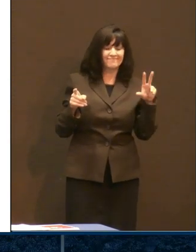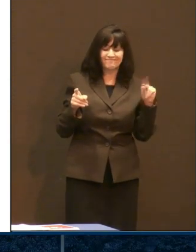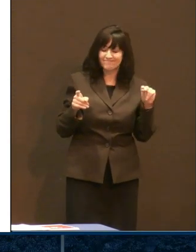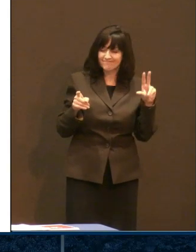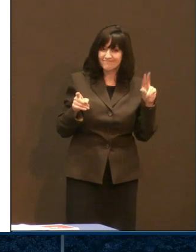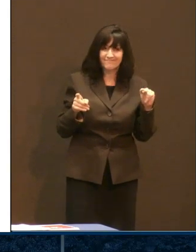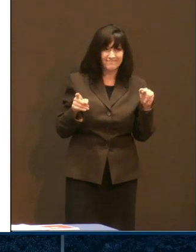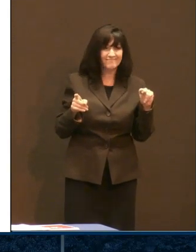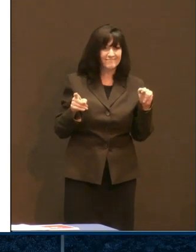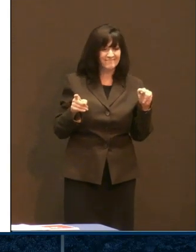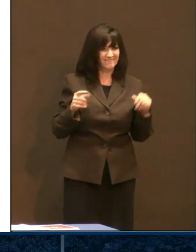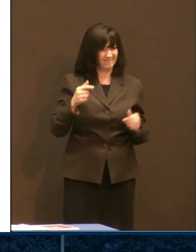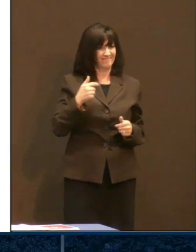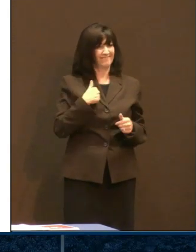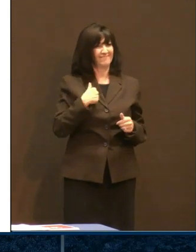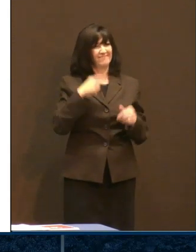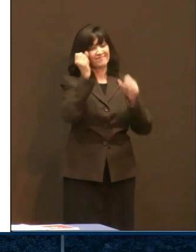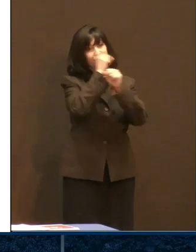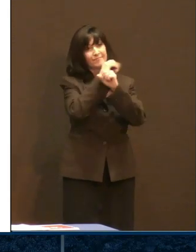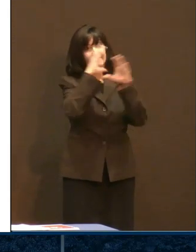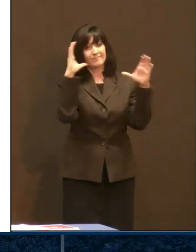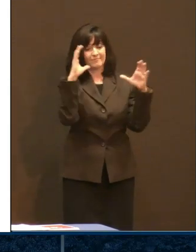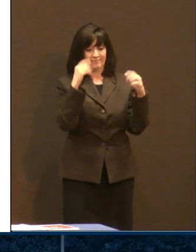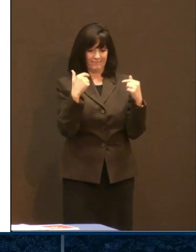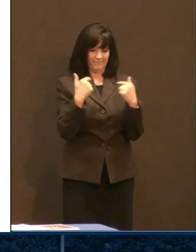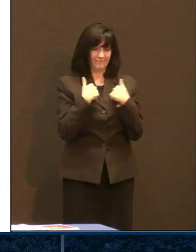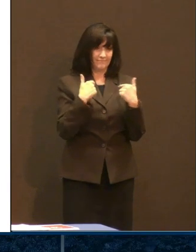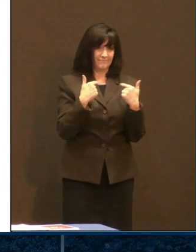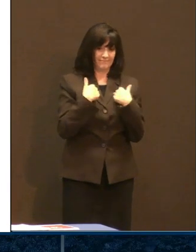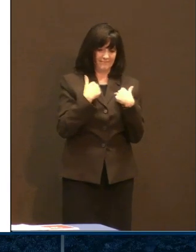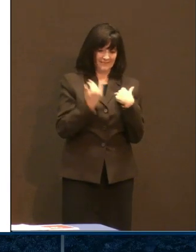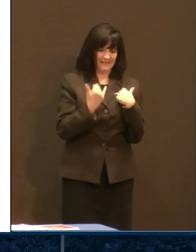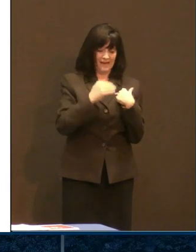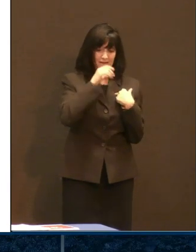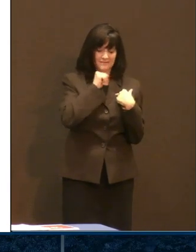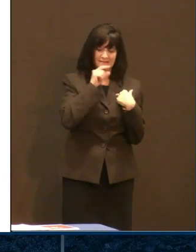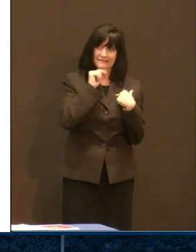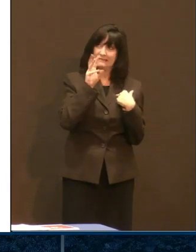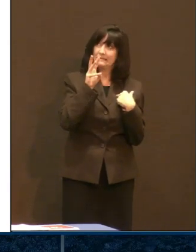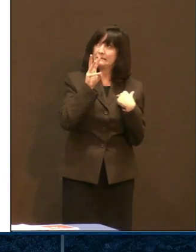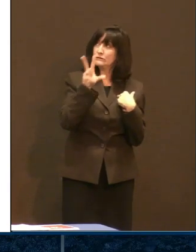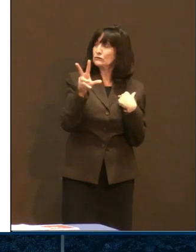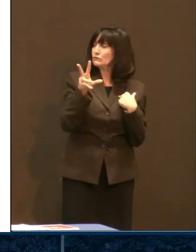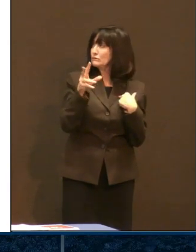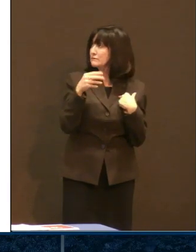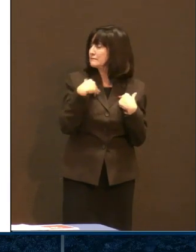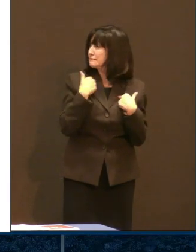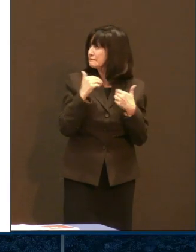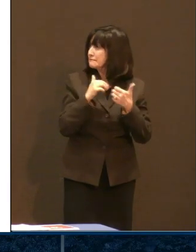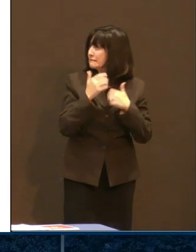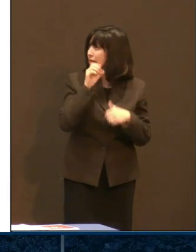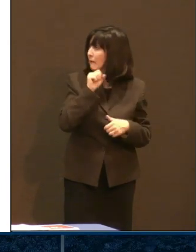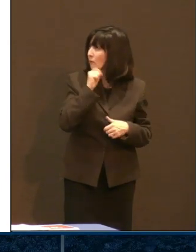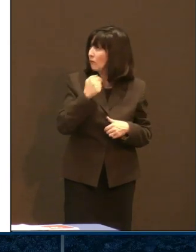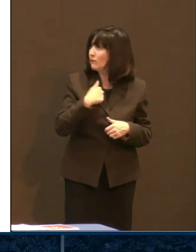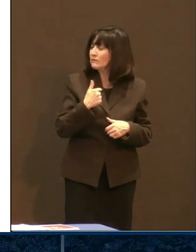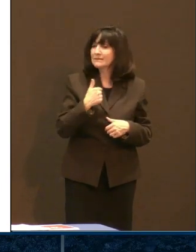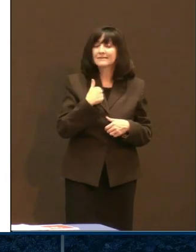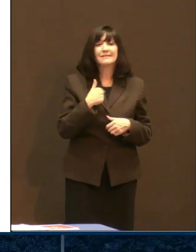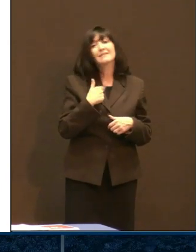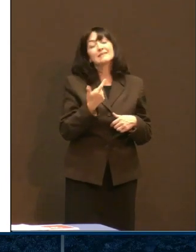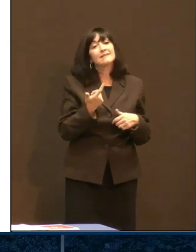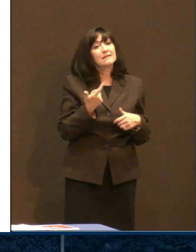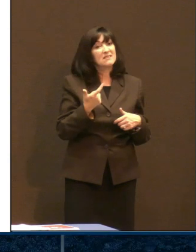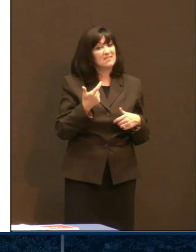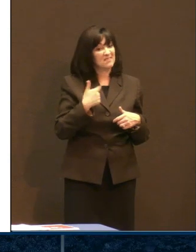own lifetime, you know, as a 63-year-old, whatever I am. It's been the most challenging, you know.